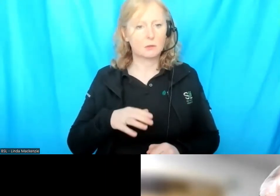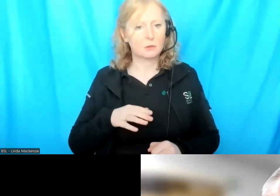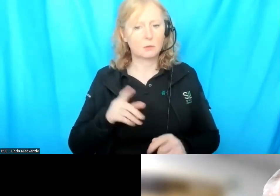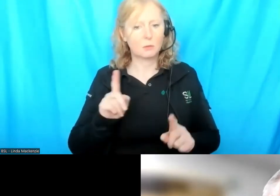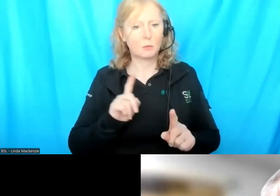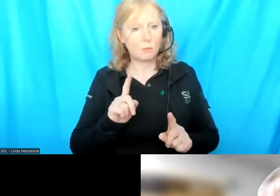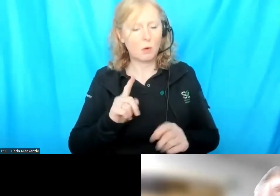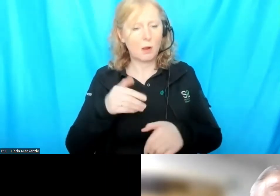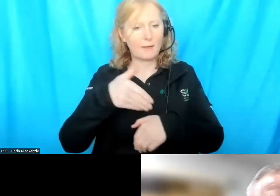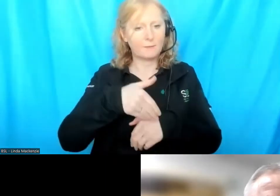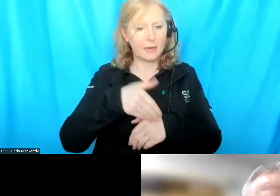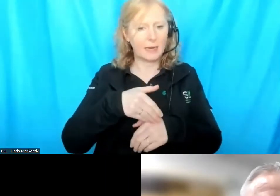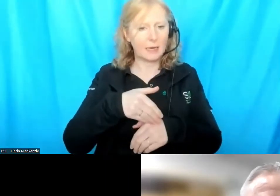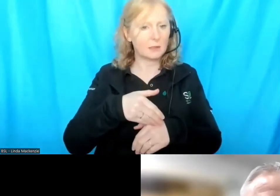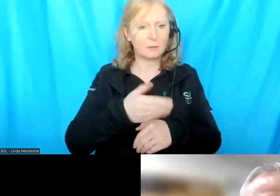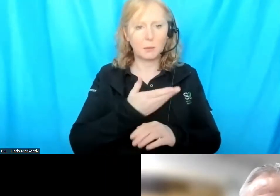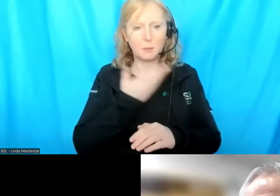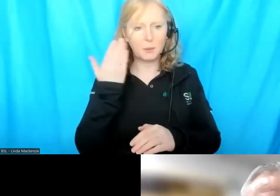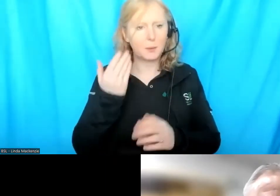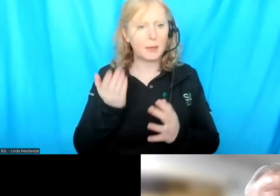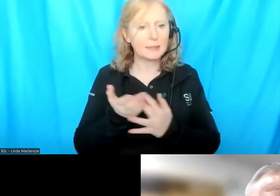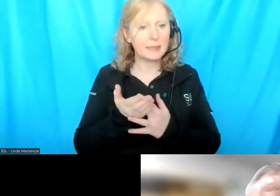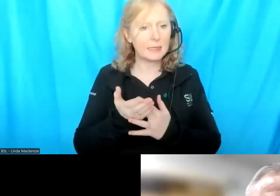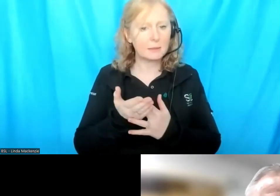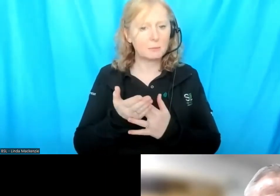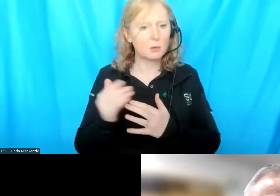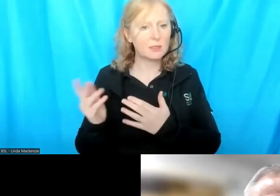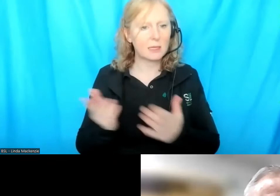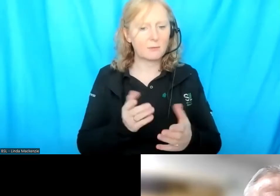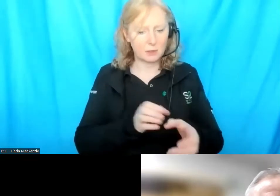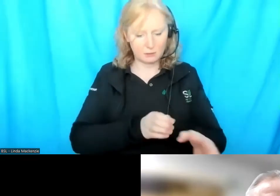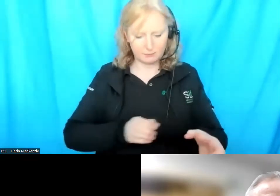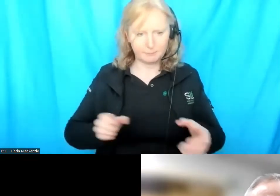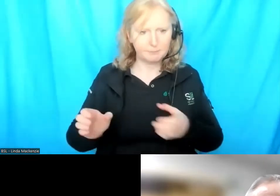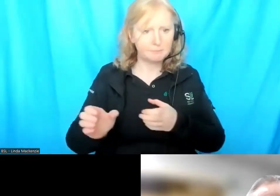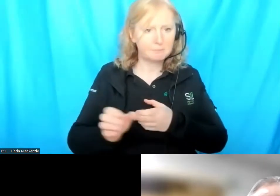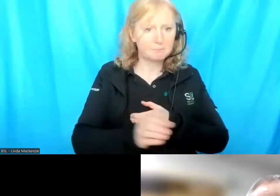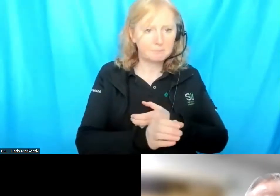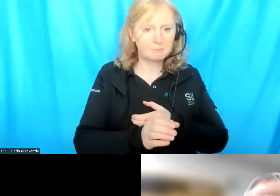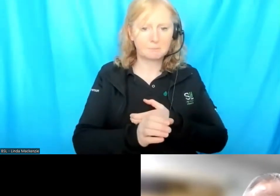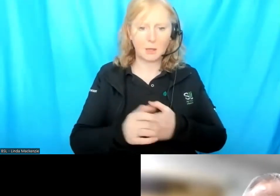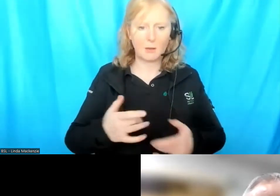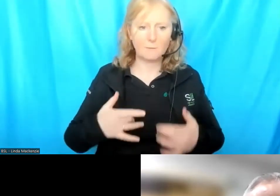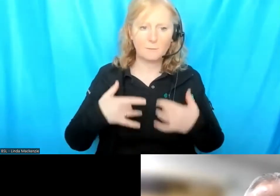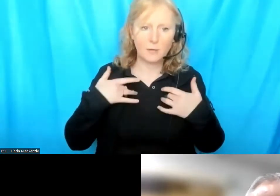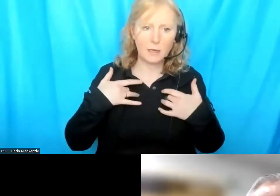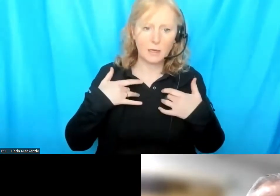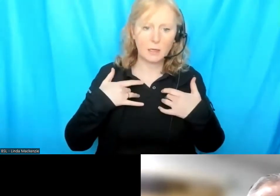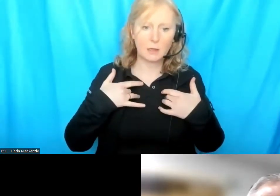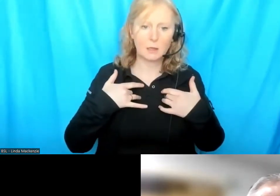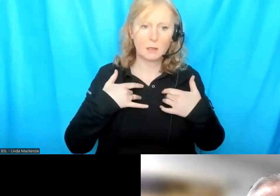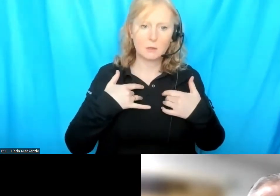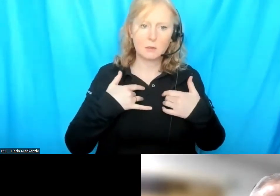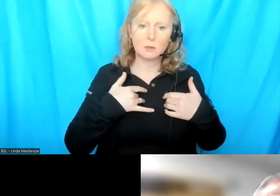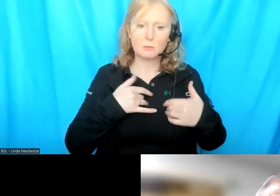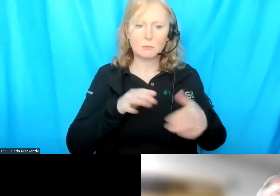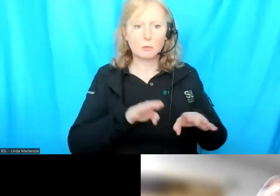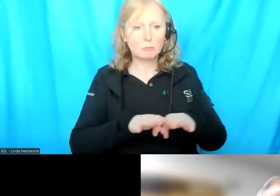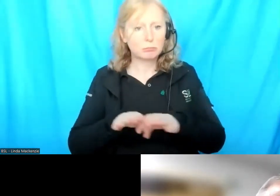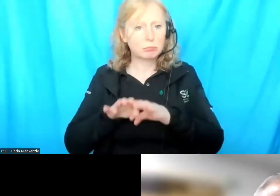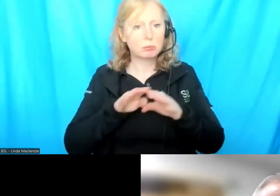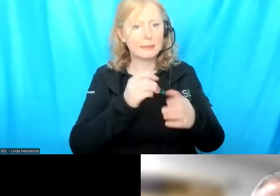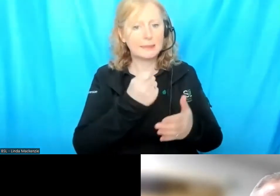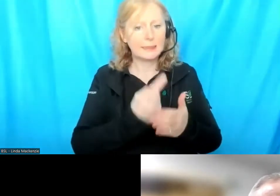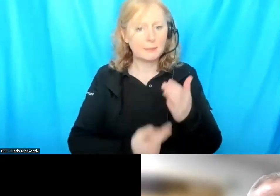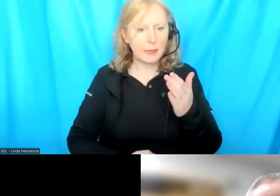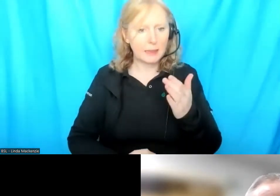services, keywords, phrases, putting yourself in somebody else's place, common disabilities, planning for action, the